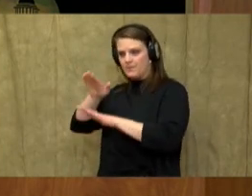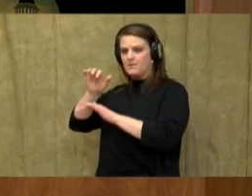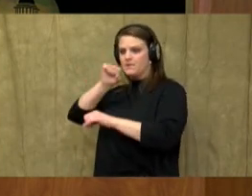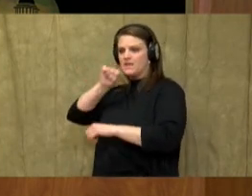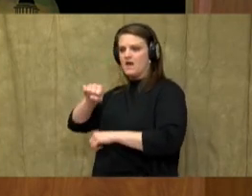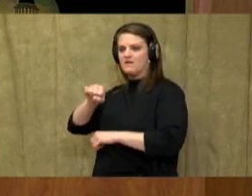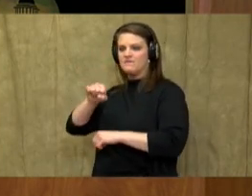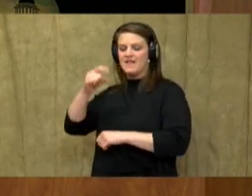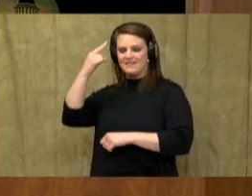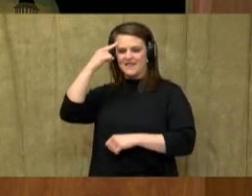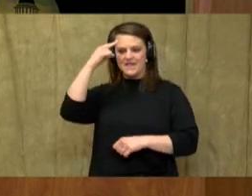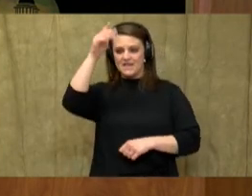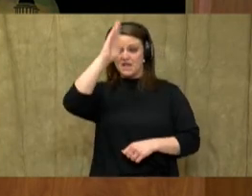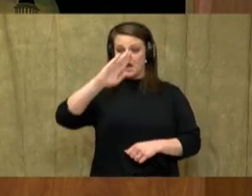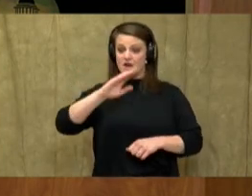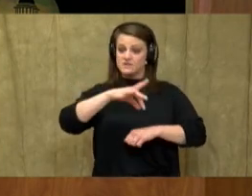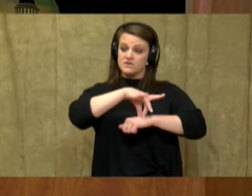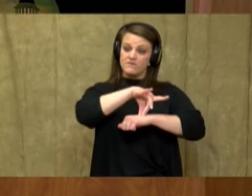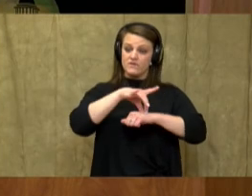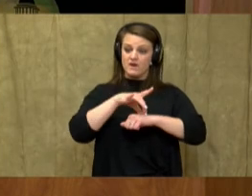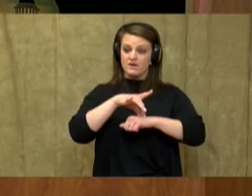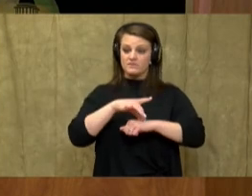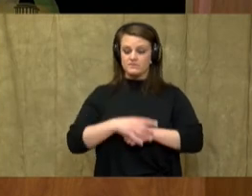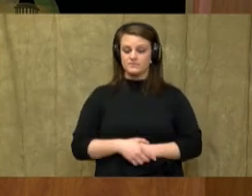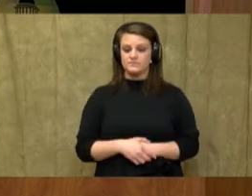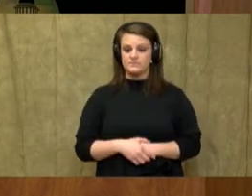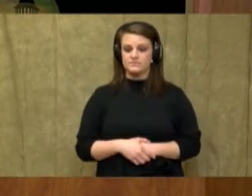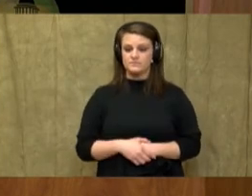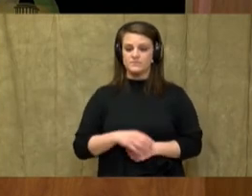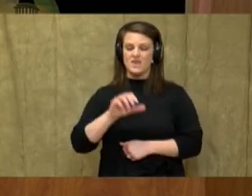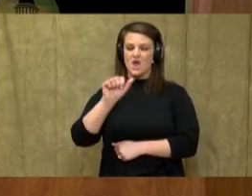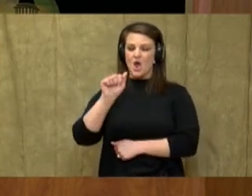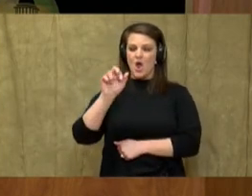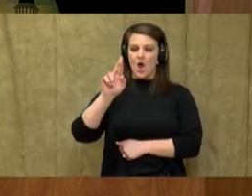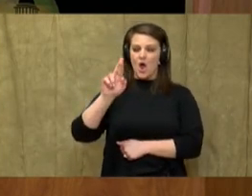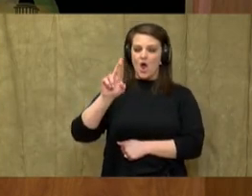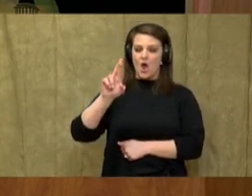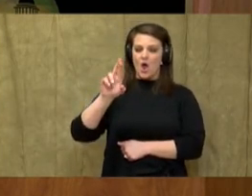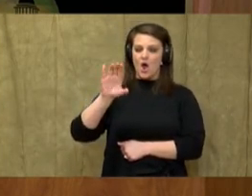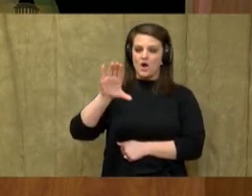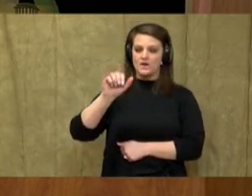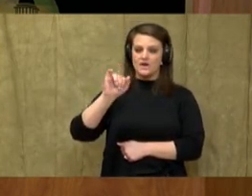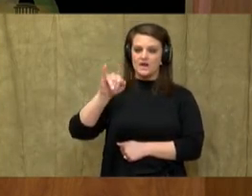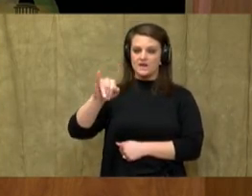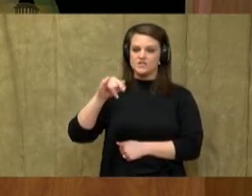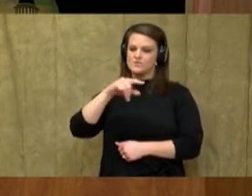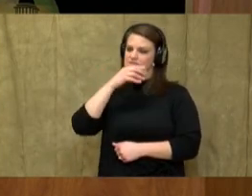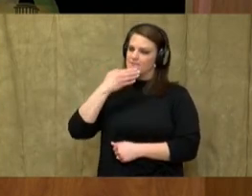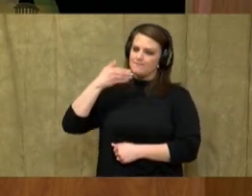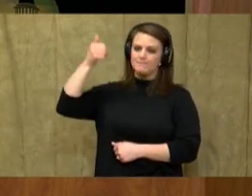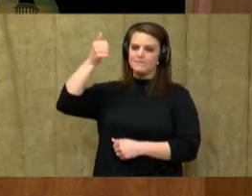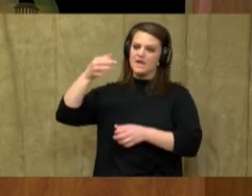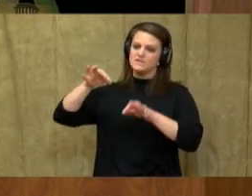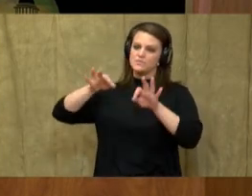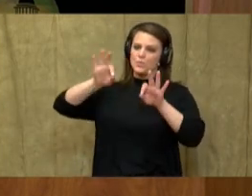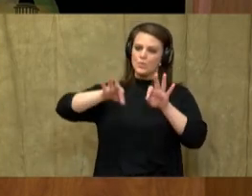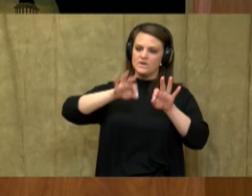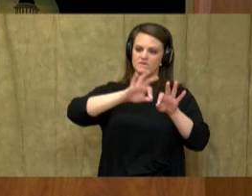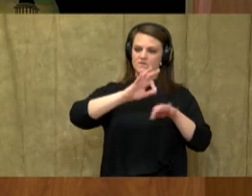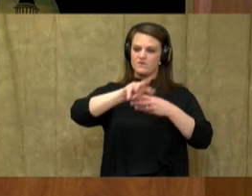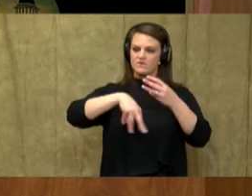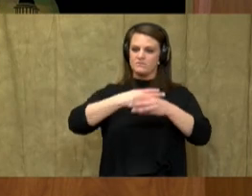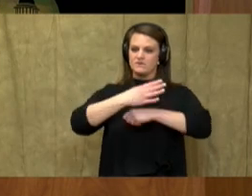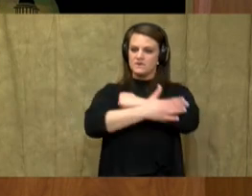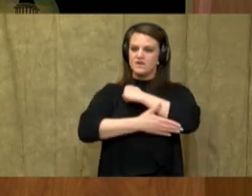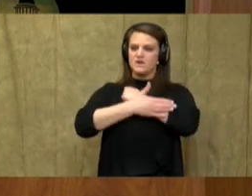earth. In ancient Greece, a spider woman named Archaea was the best weaver in the whole country. Many